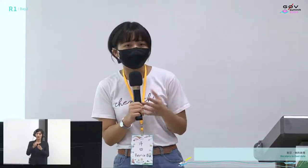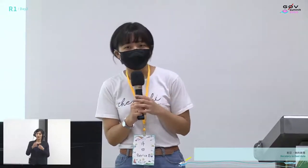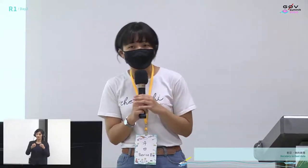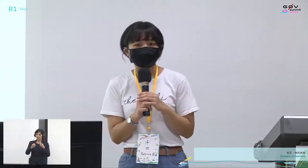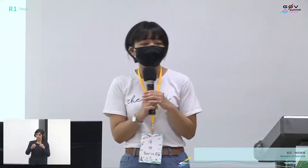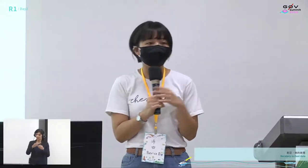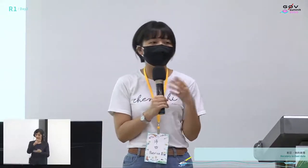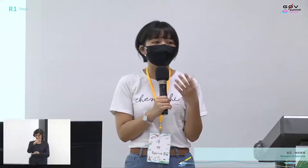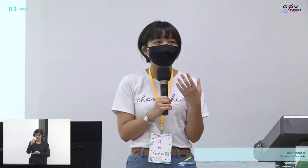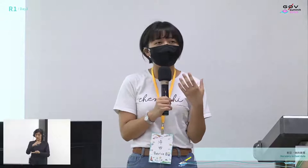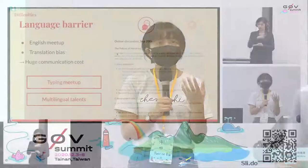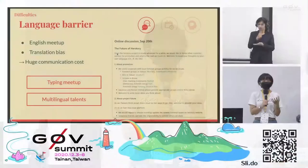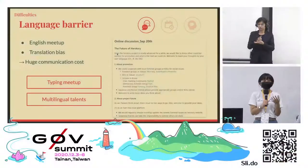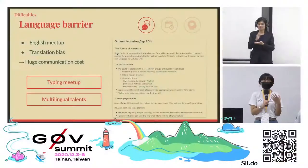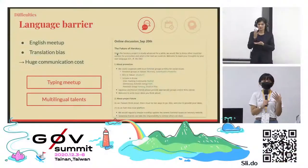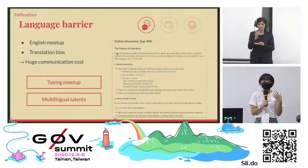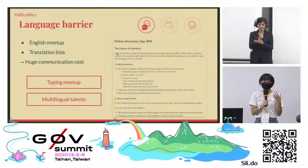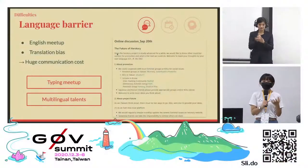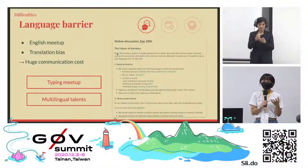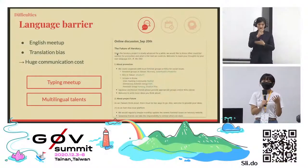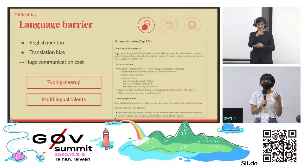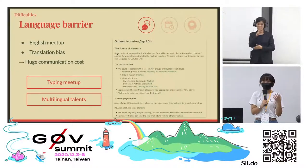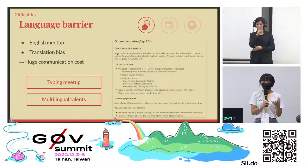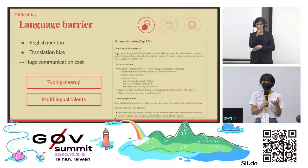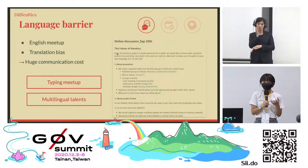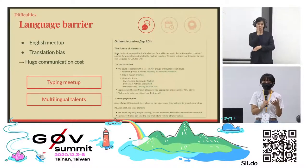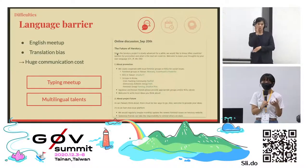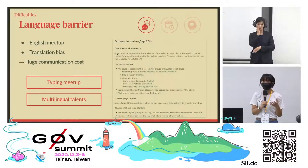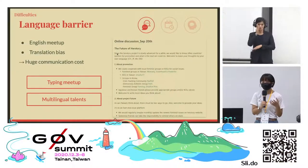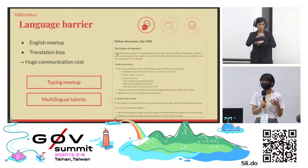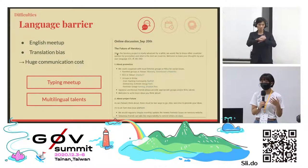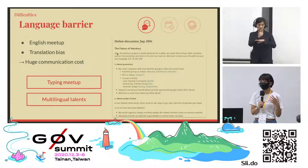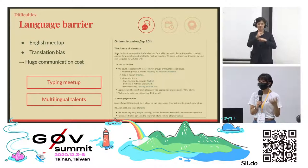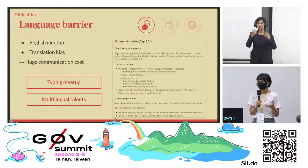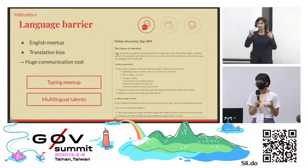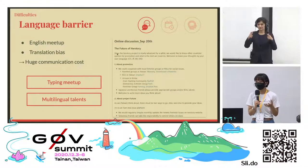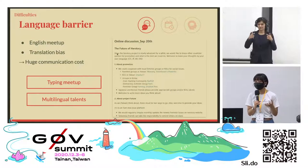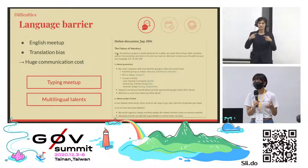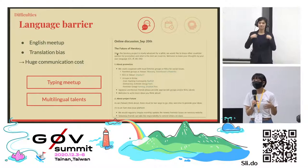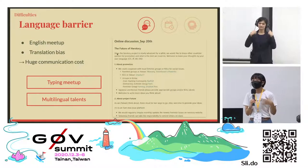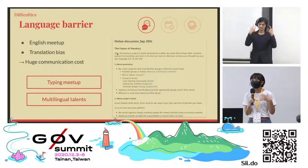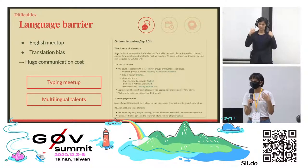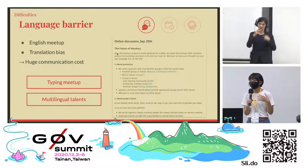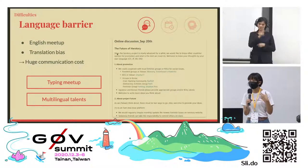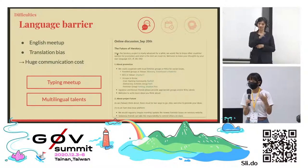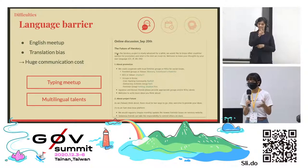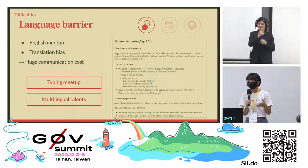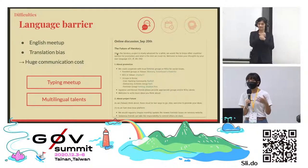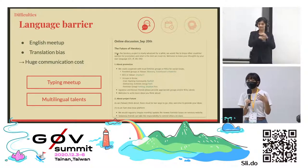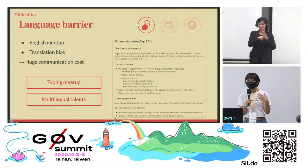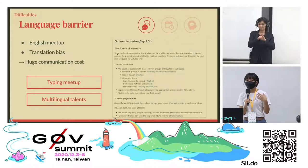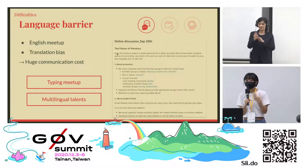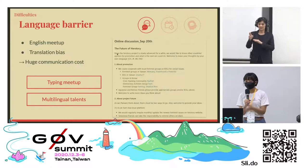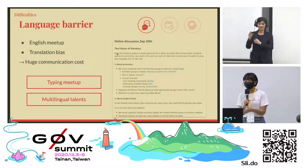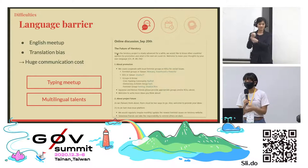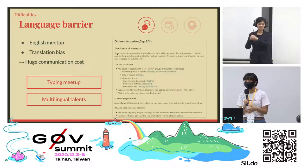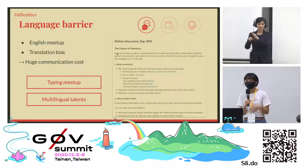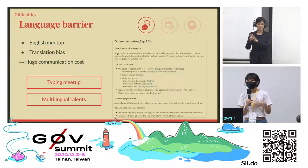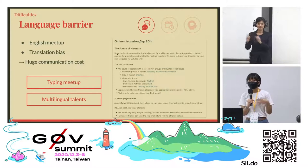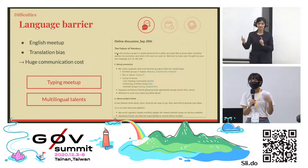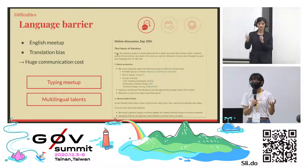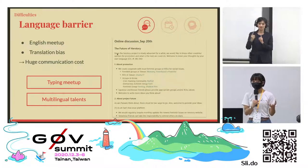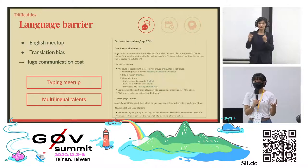fluently in English. So we often have one representative in their countries, and they translate their